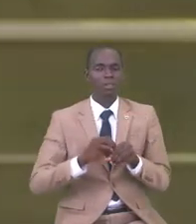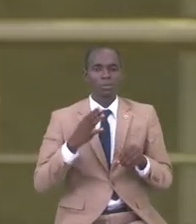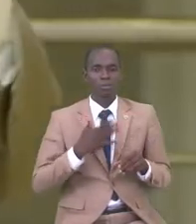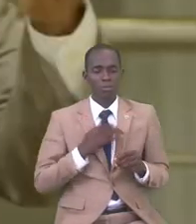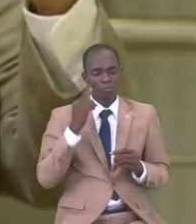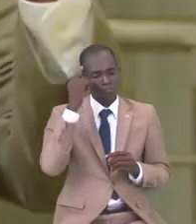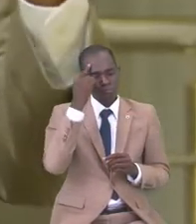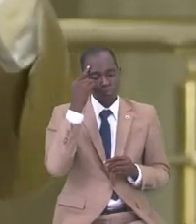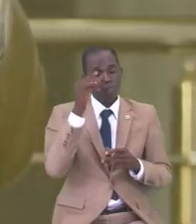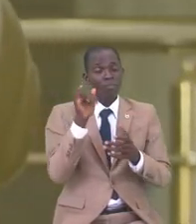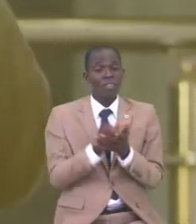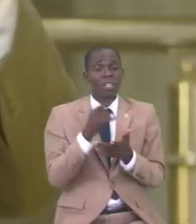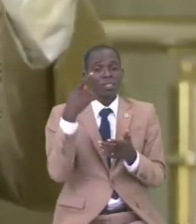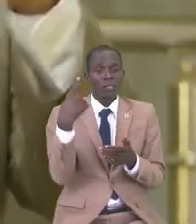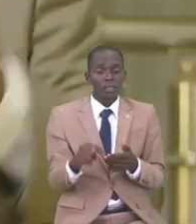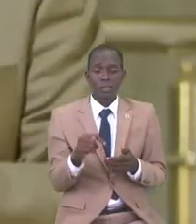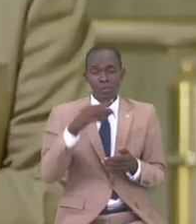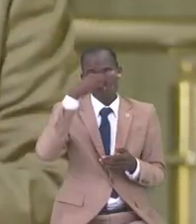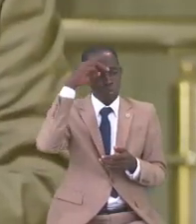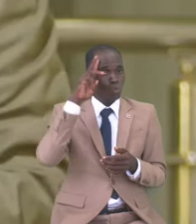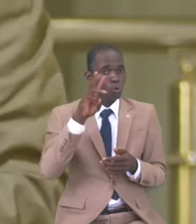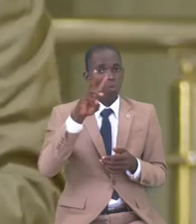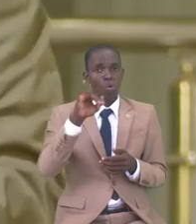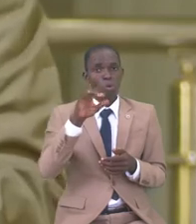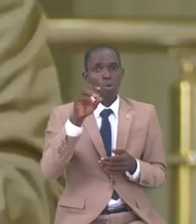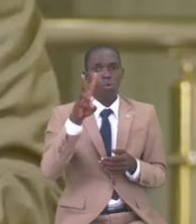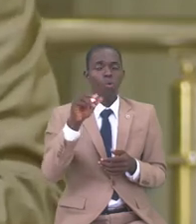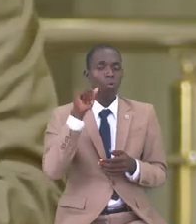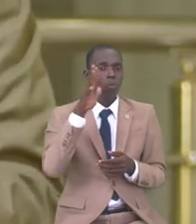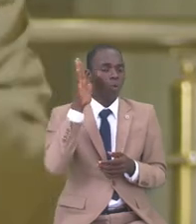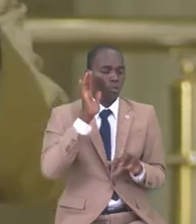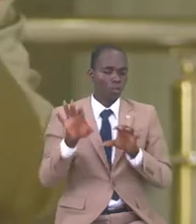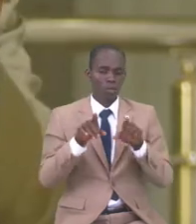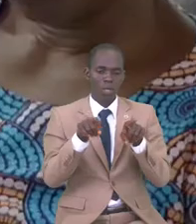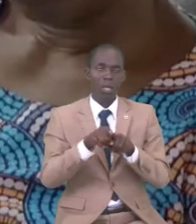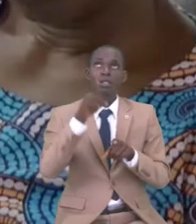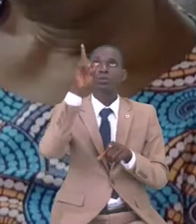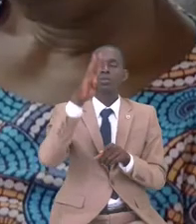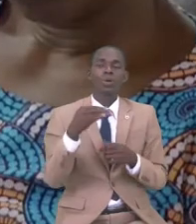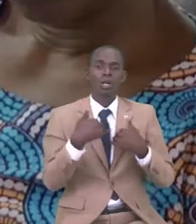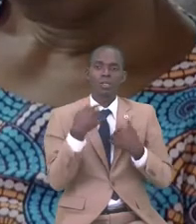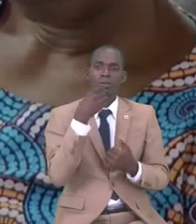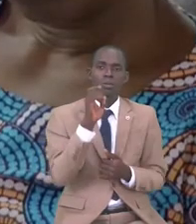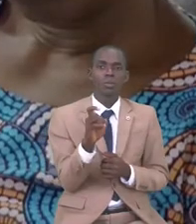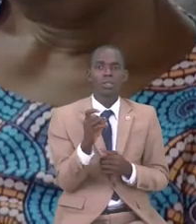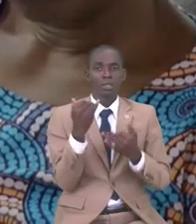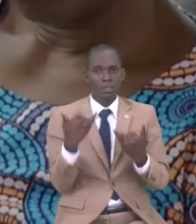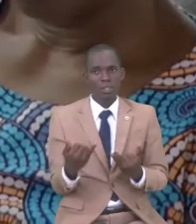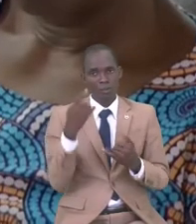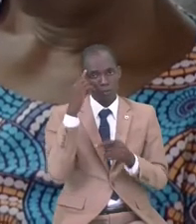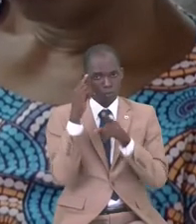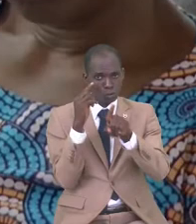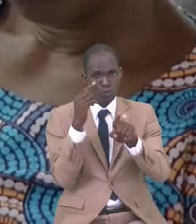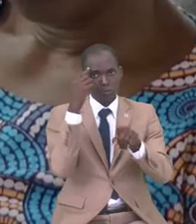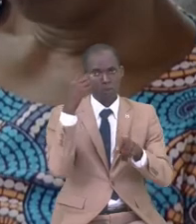that the widow woman will do as God has said. Now, for you, for me,